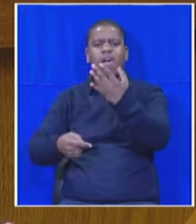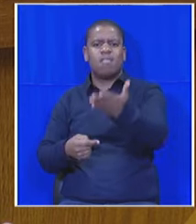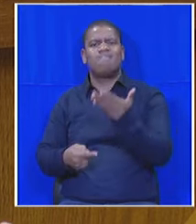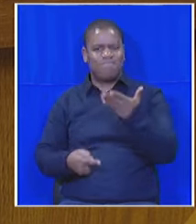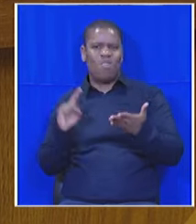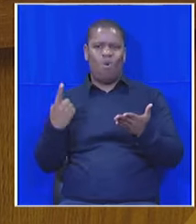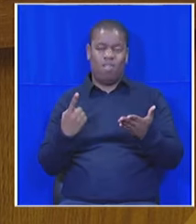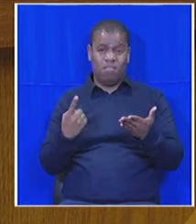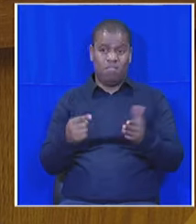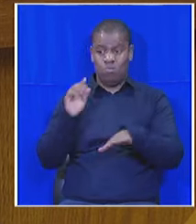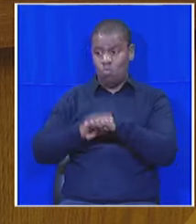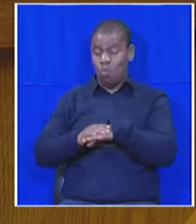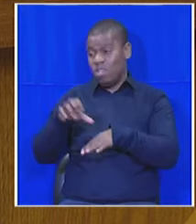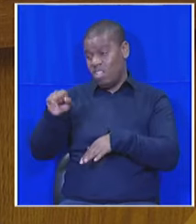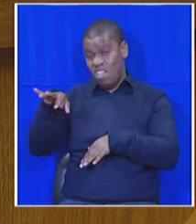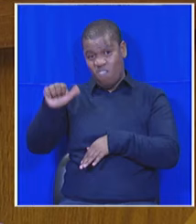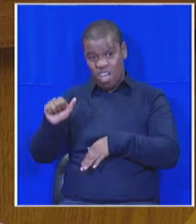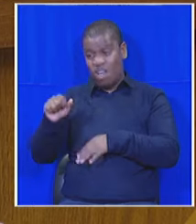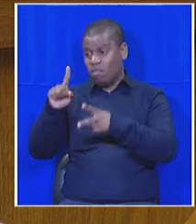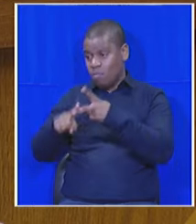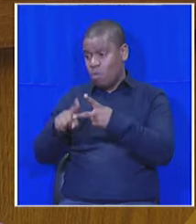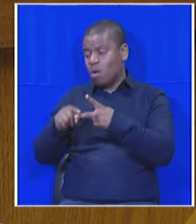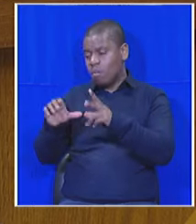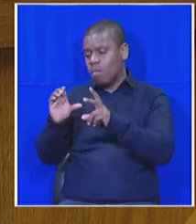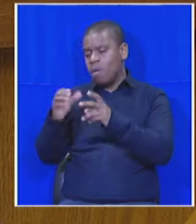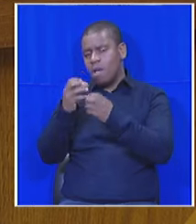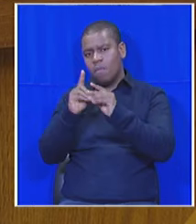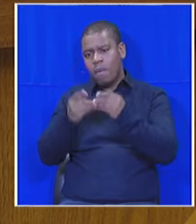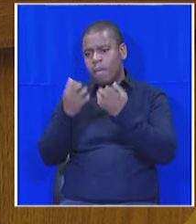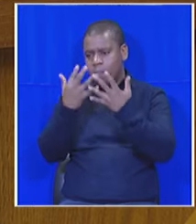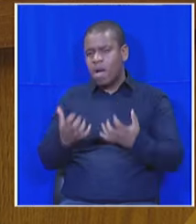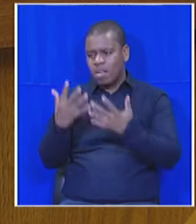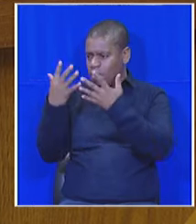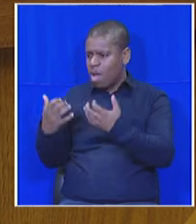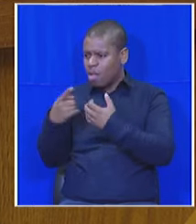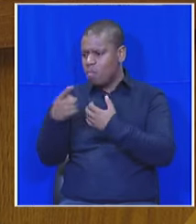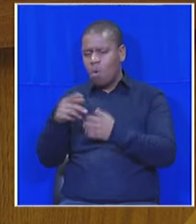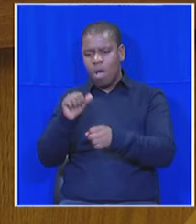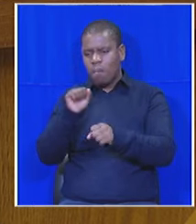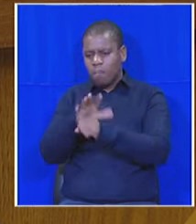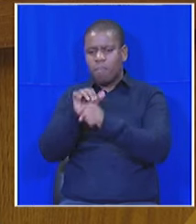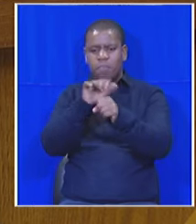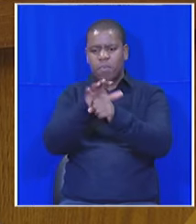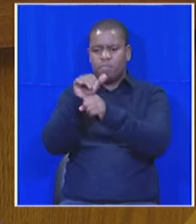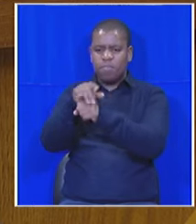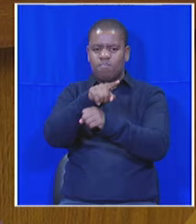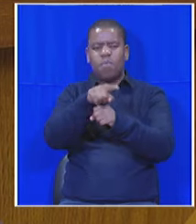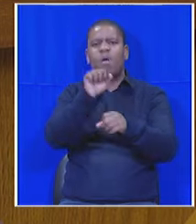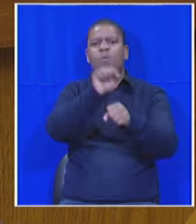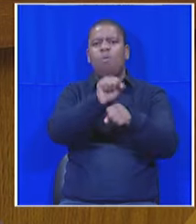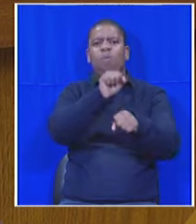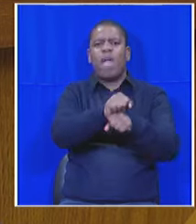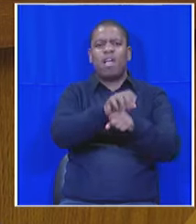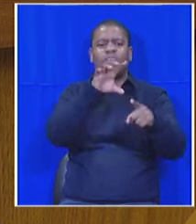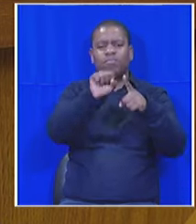information missing from both CIFA and CEDA's budget, as well as the department's budget as a whole, is the impact of their beneficiary performance in real,